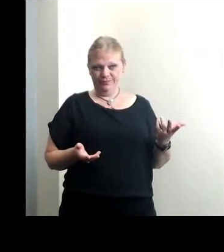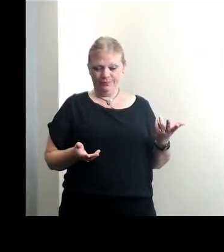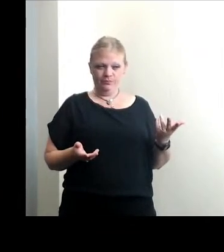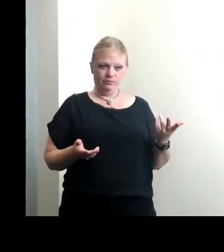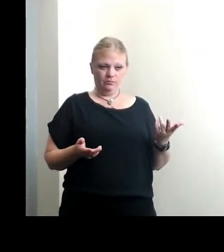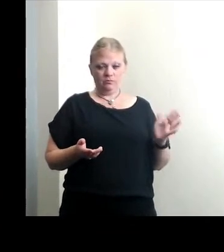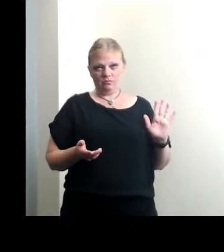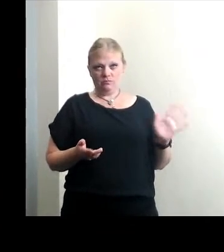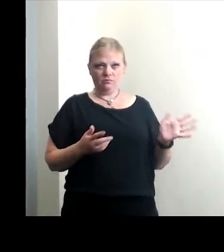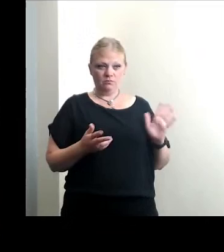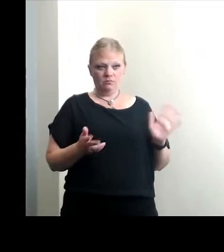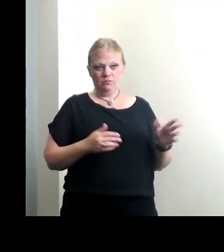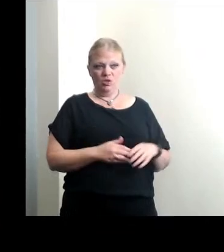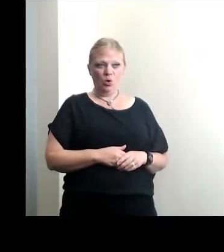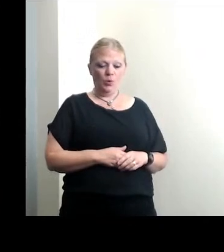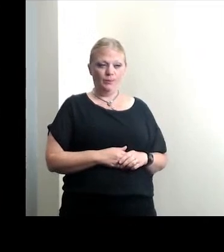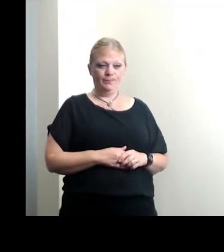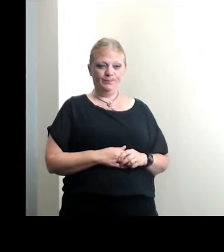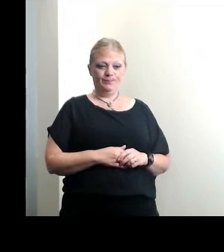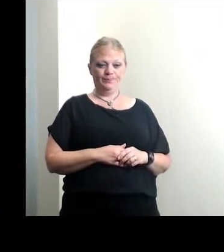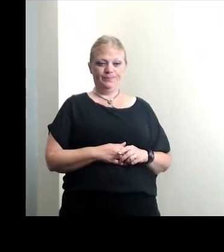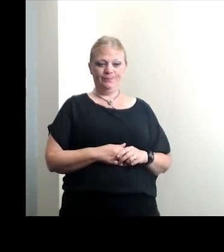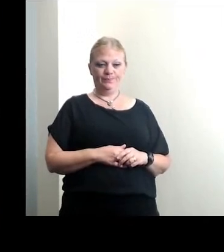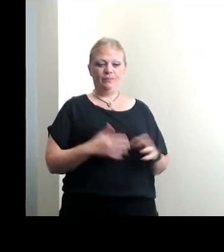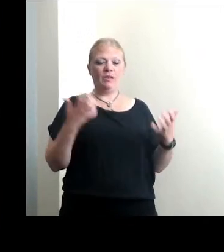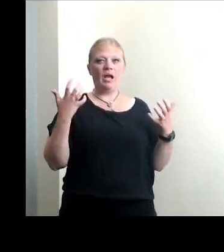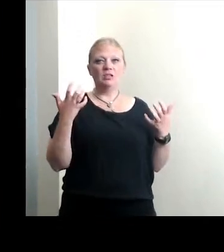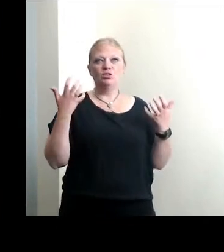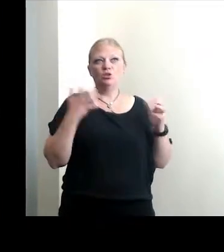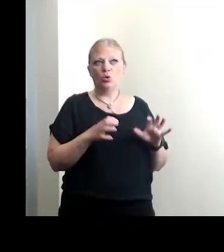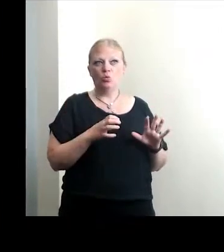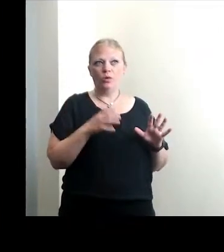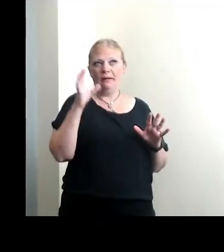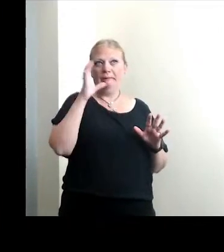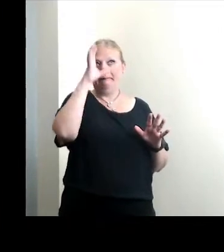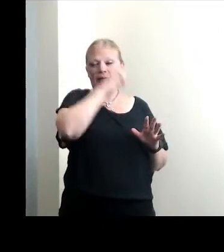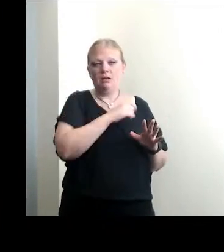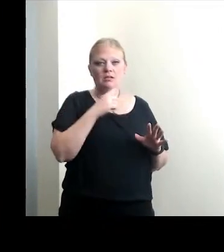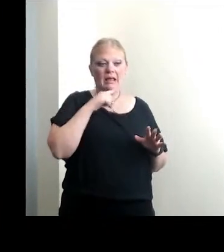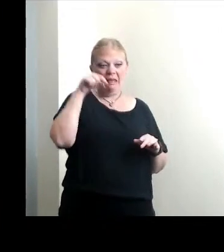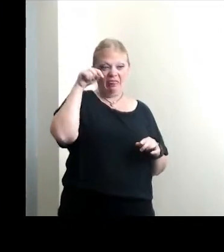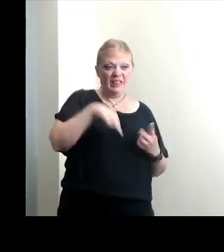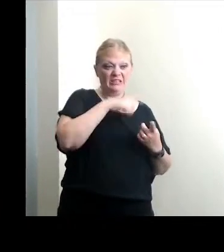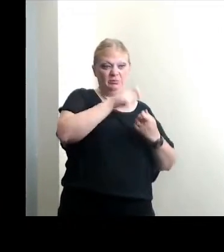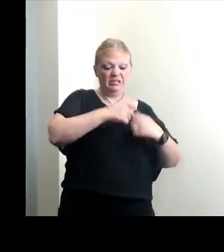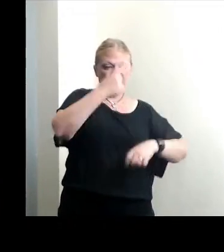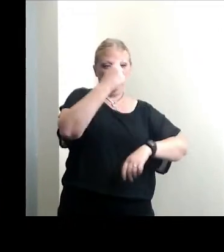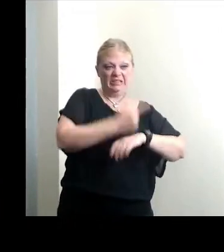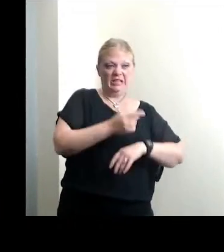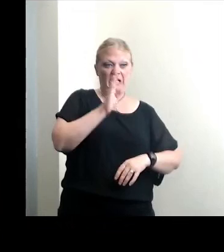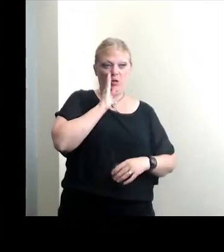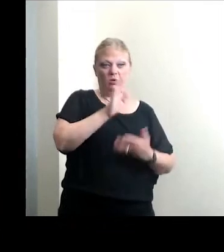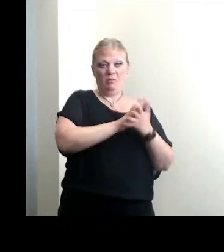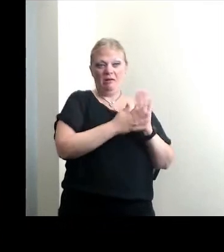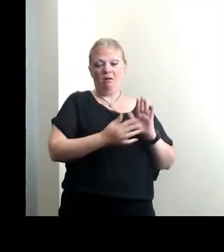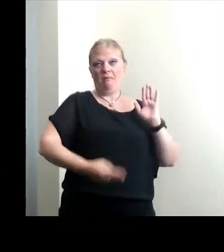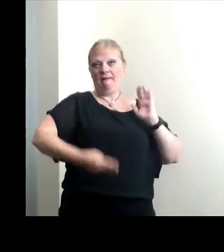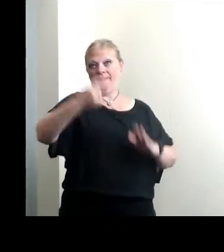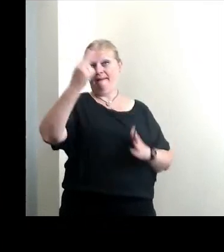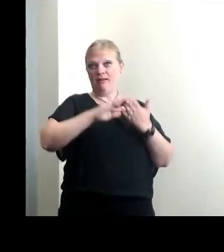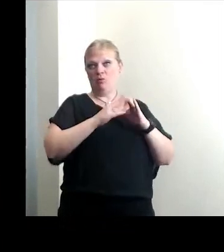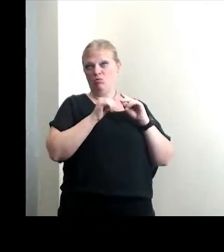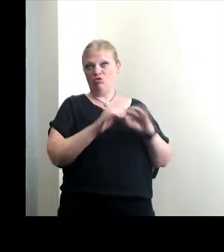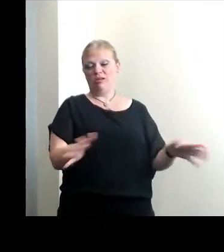seeing growth. And I don't want to speculate and say, here's the date in which we are going to hit the high